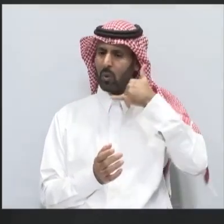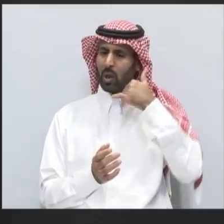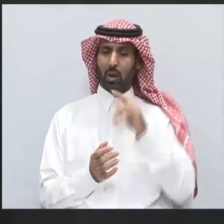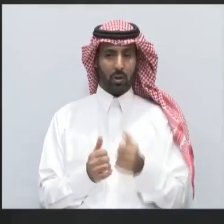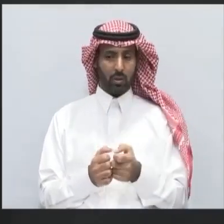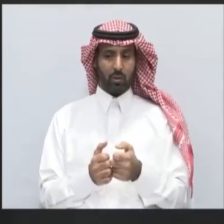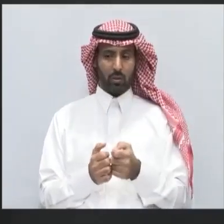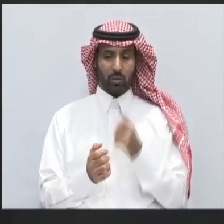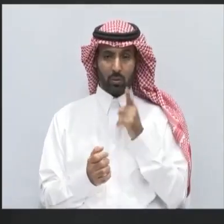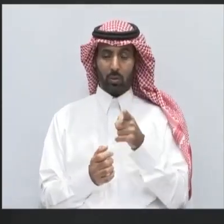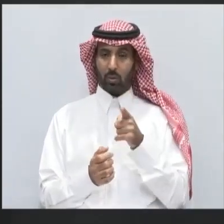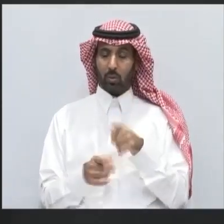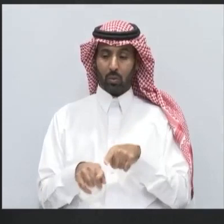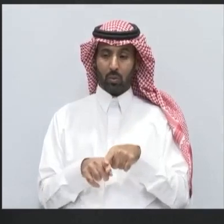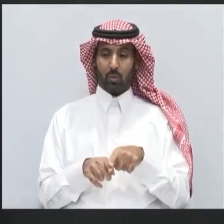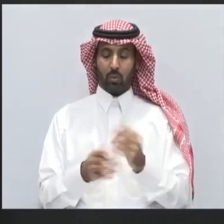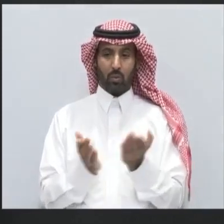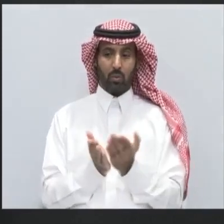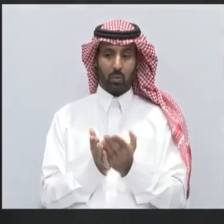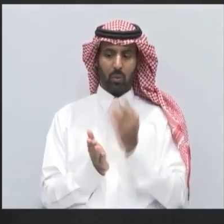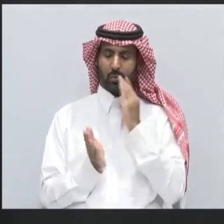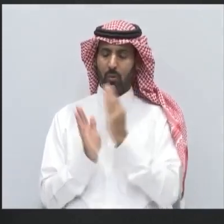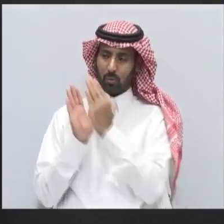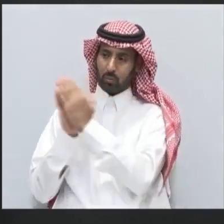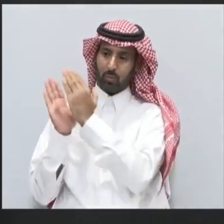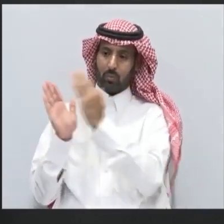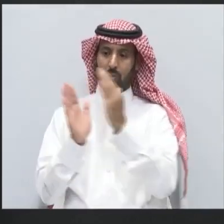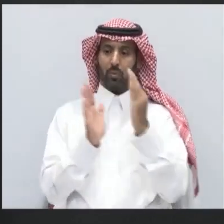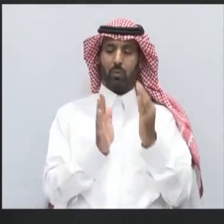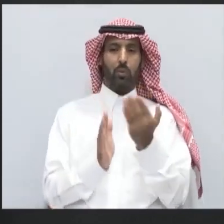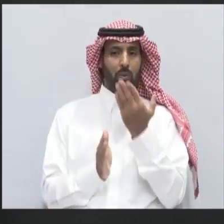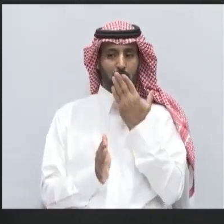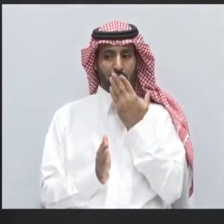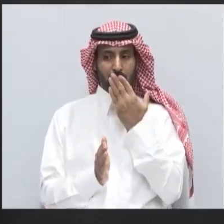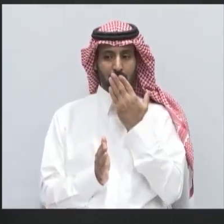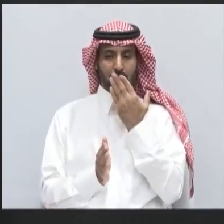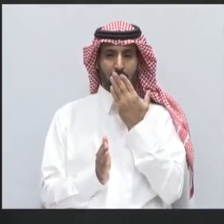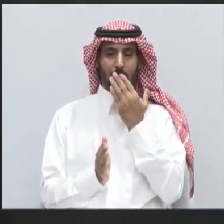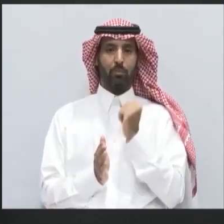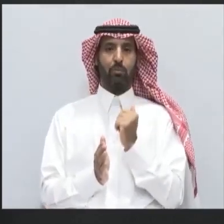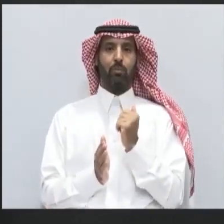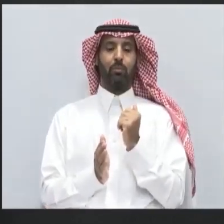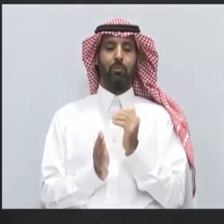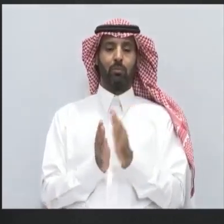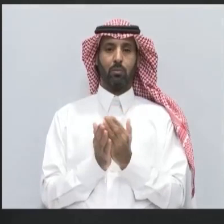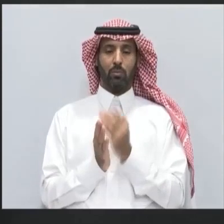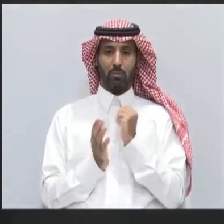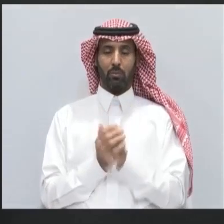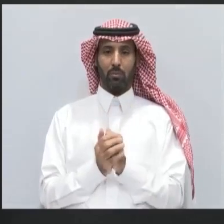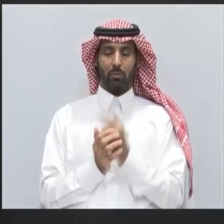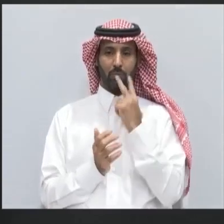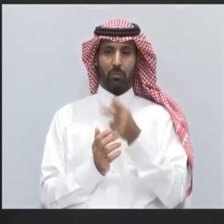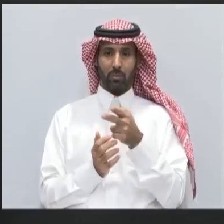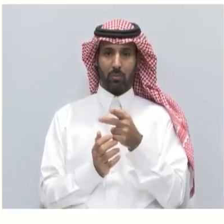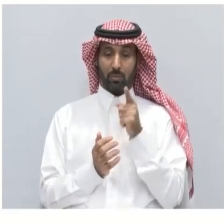you text him? You remember you're in a library. You have to be quiet in a library. So it's very obvious